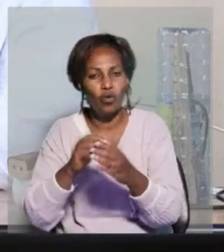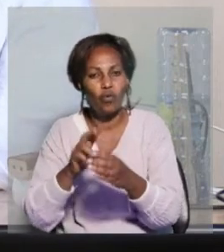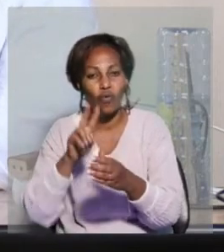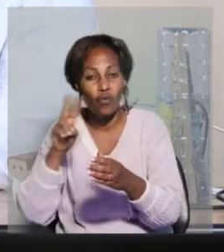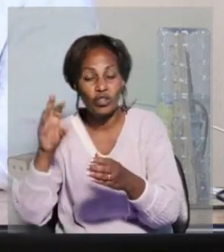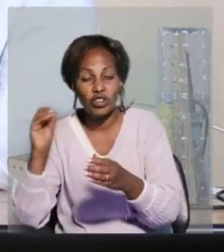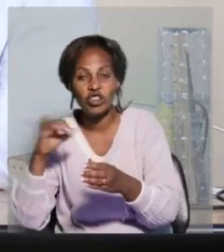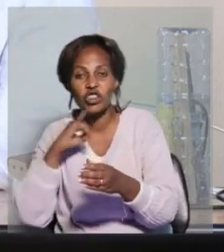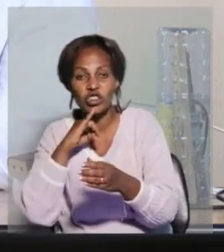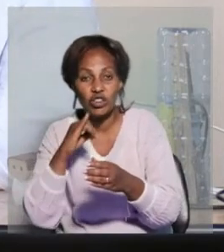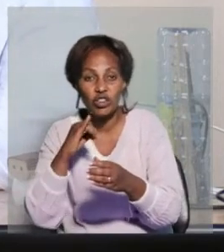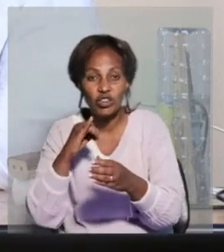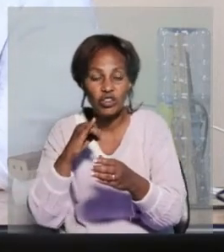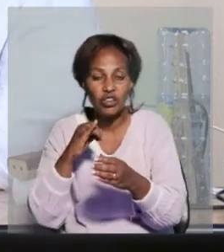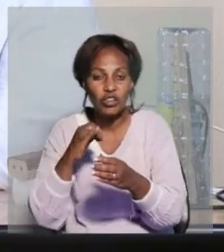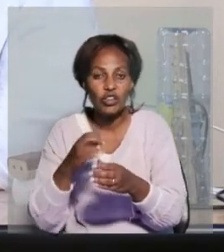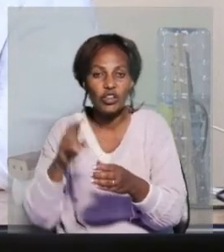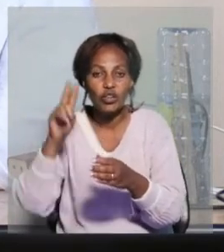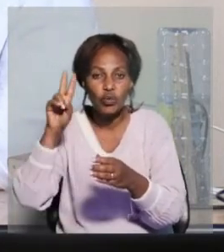is now